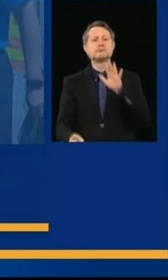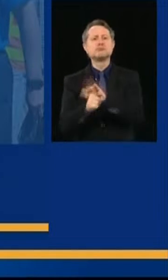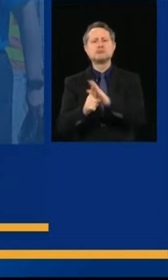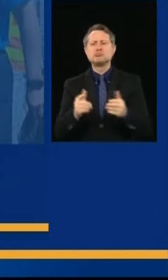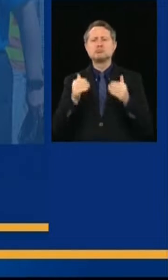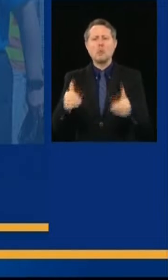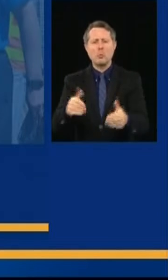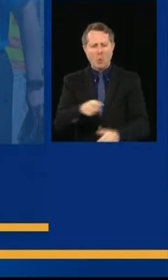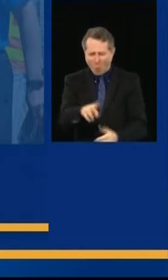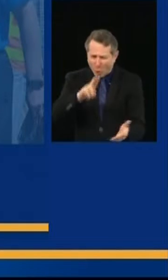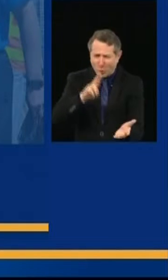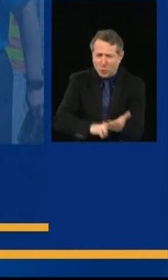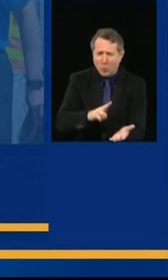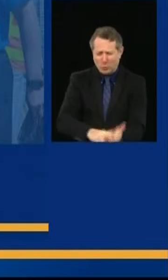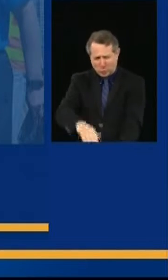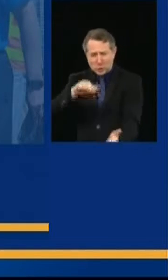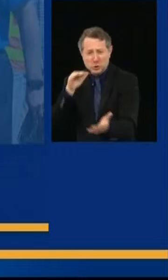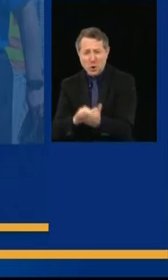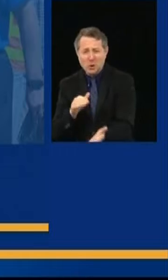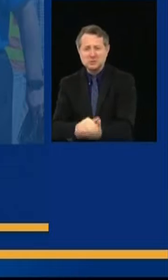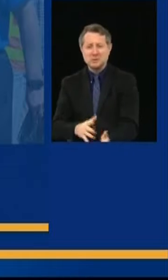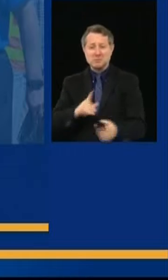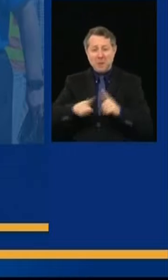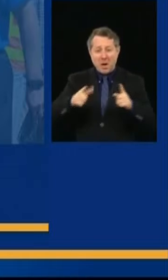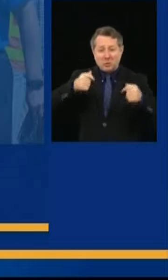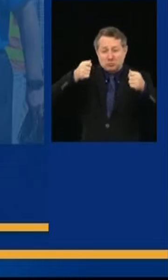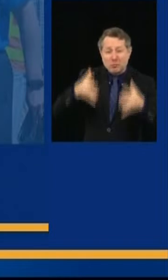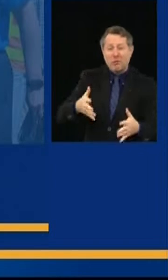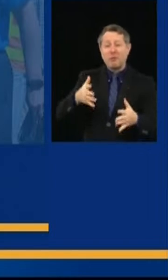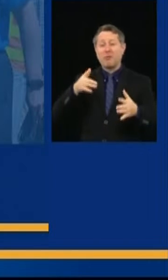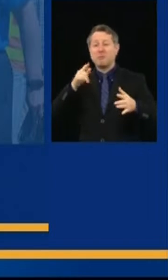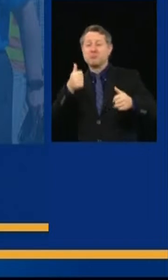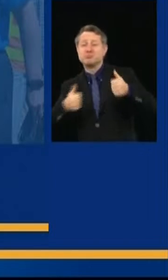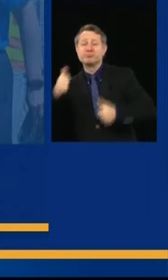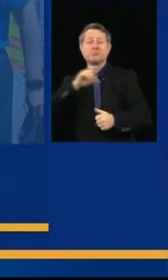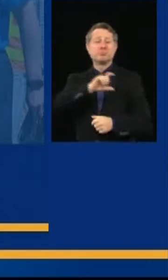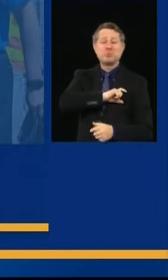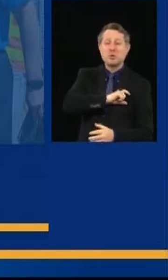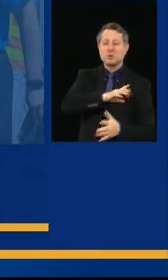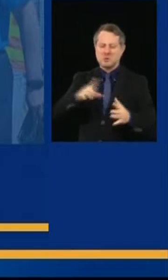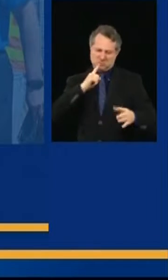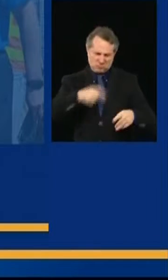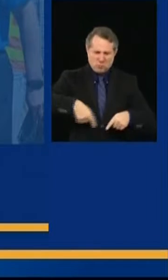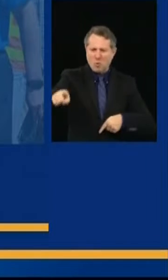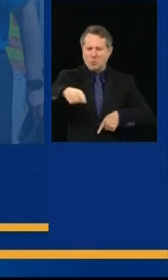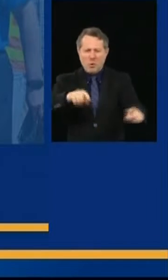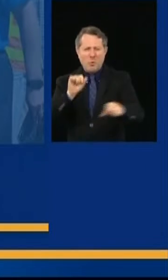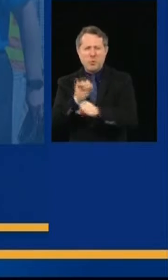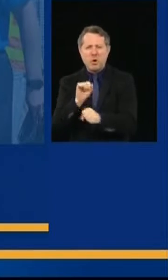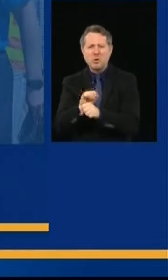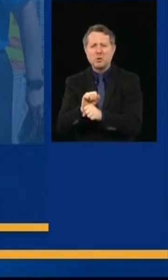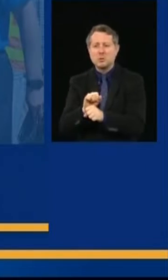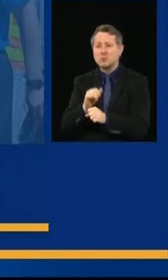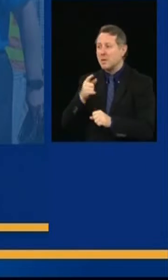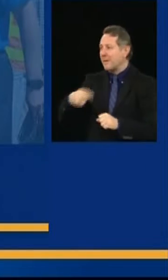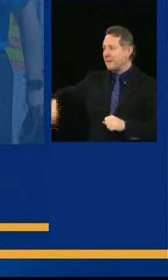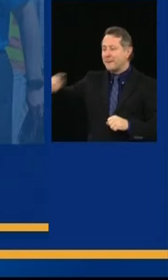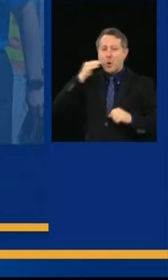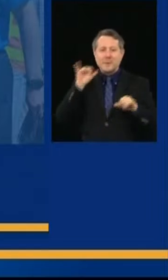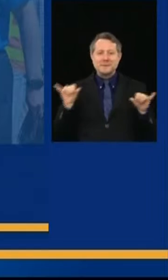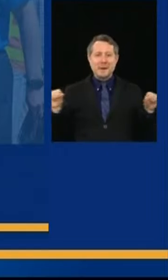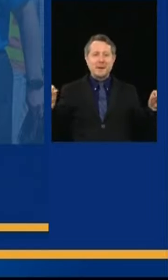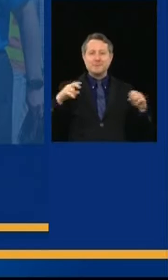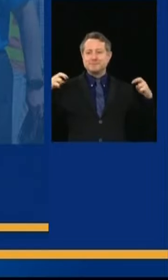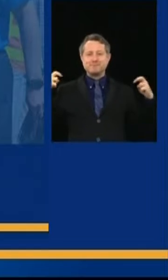transit workers, police officers. We need you to go to work while everybody else can stay home and try to be